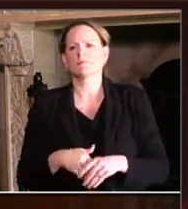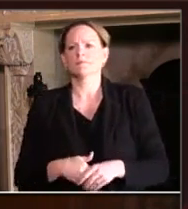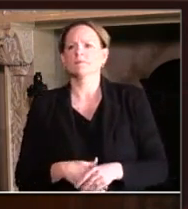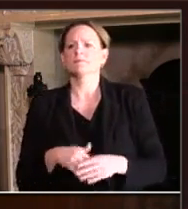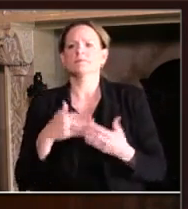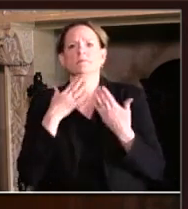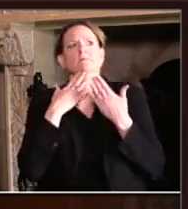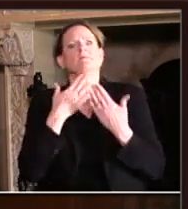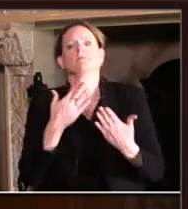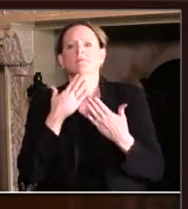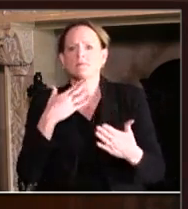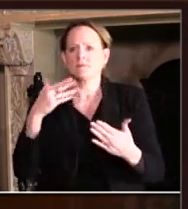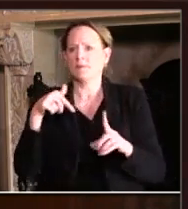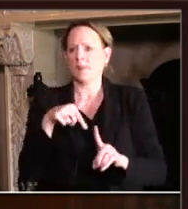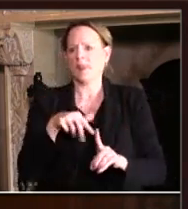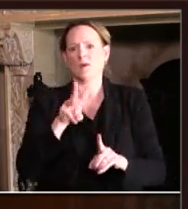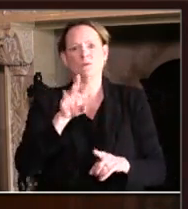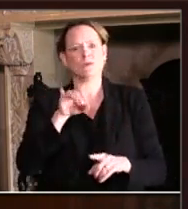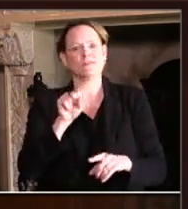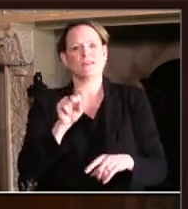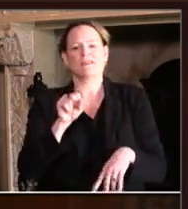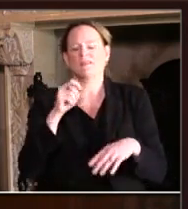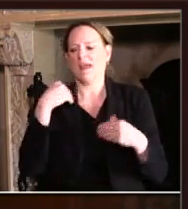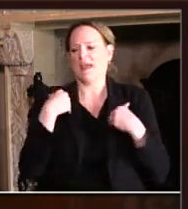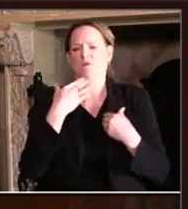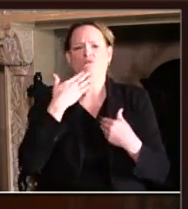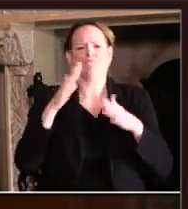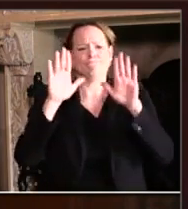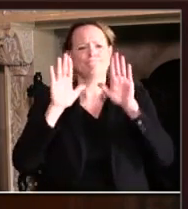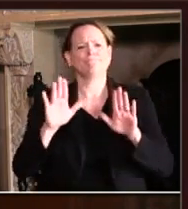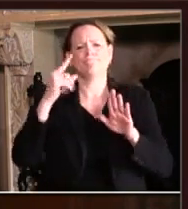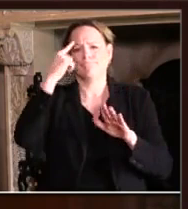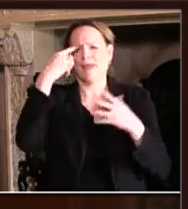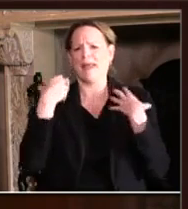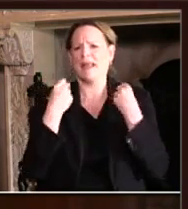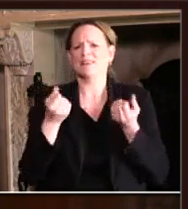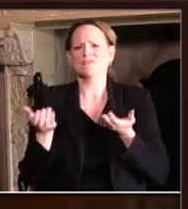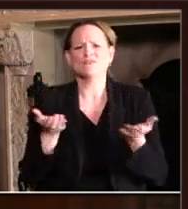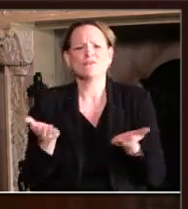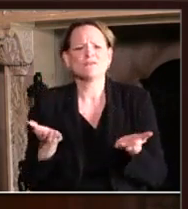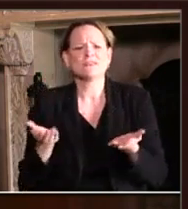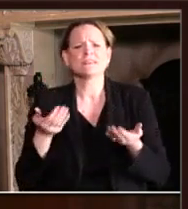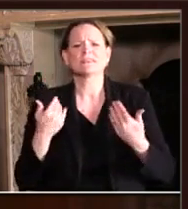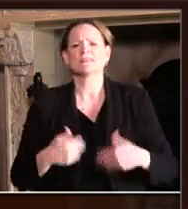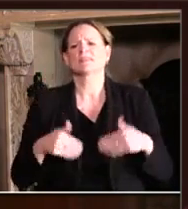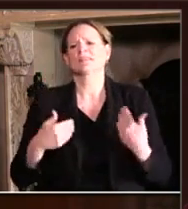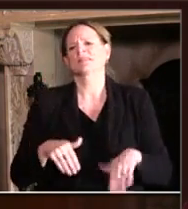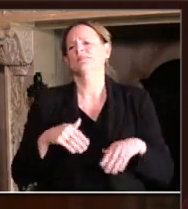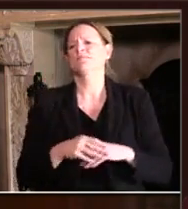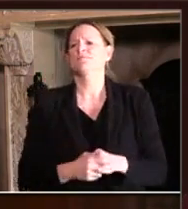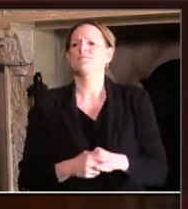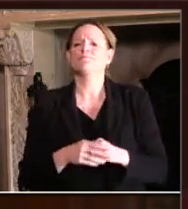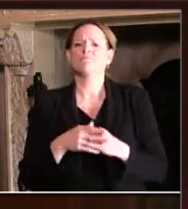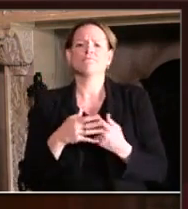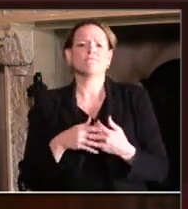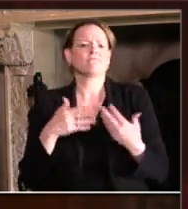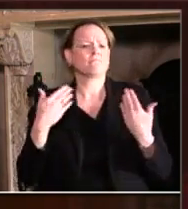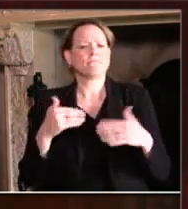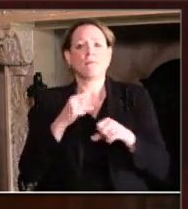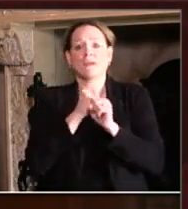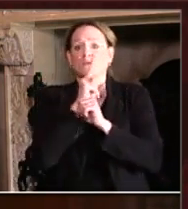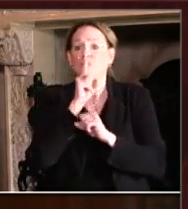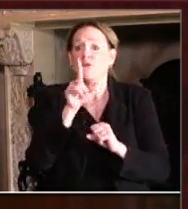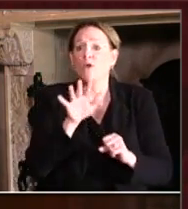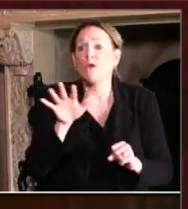and behavioral health here in Wisconsin that helps to safeguard and improve the emotional health and well-being of our citizens.